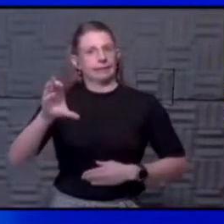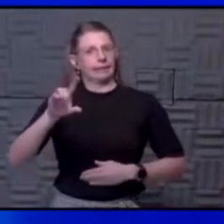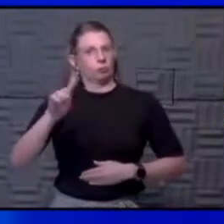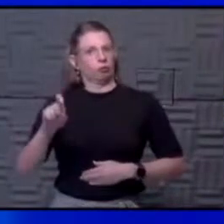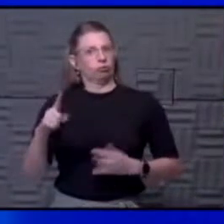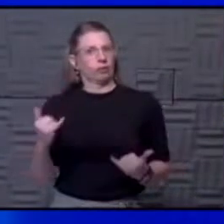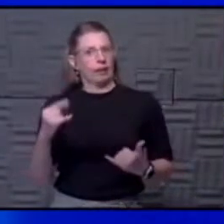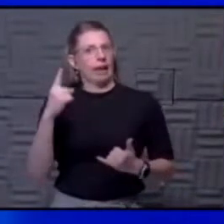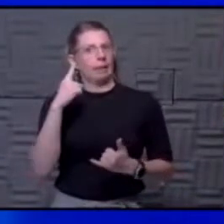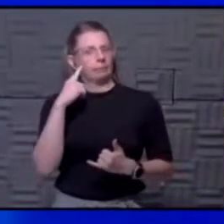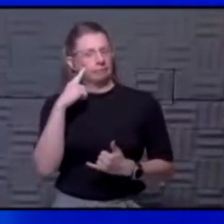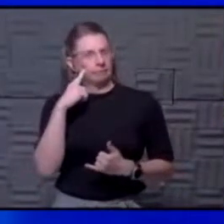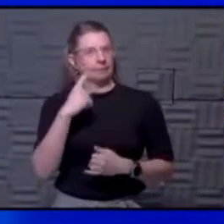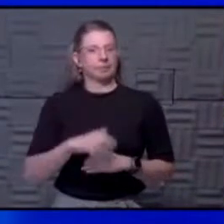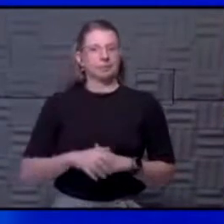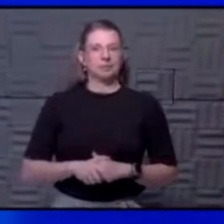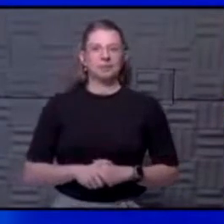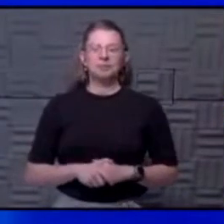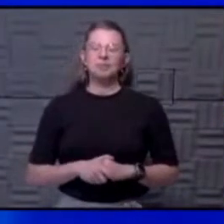today.